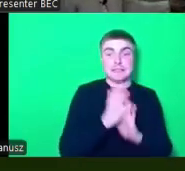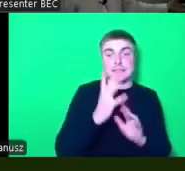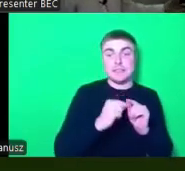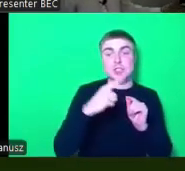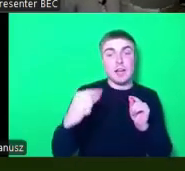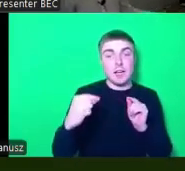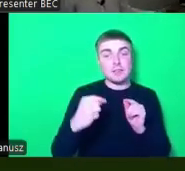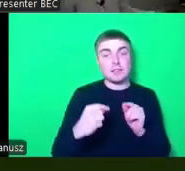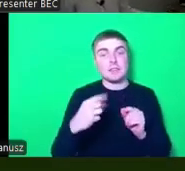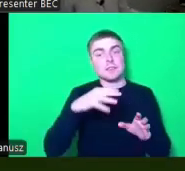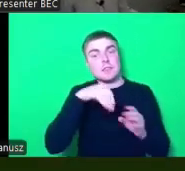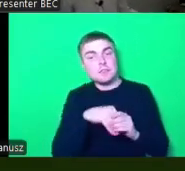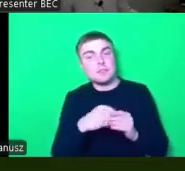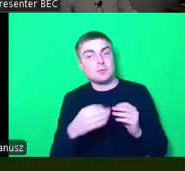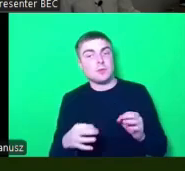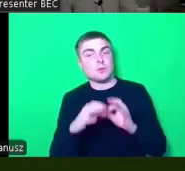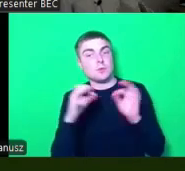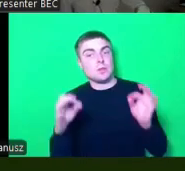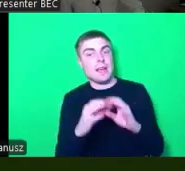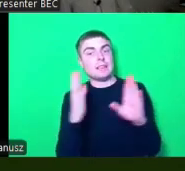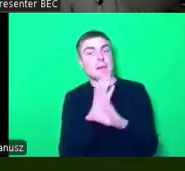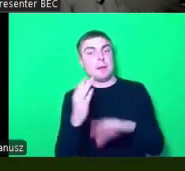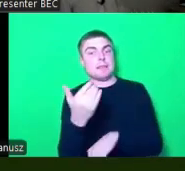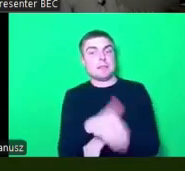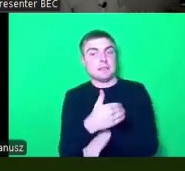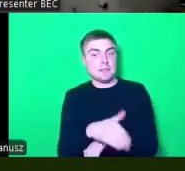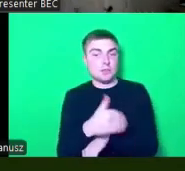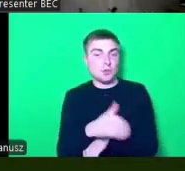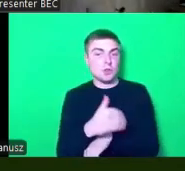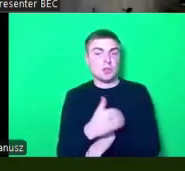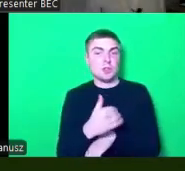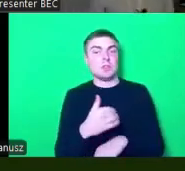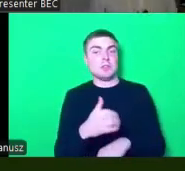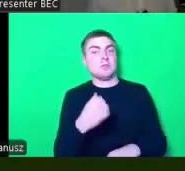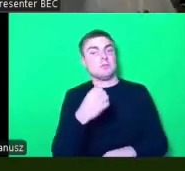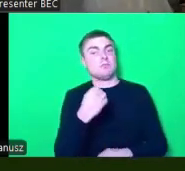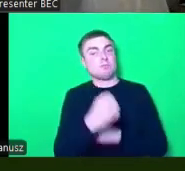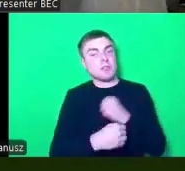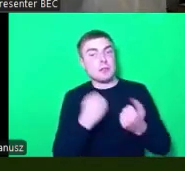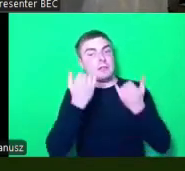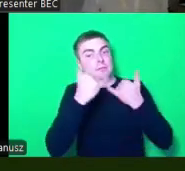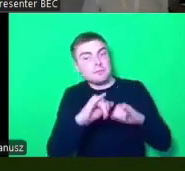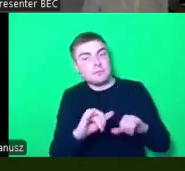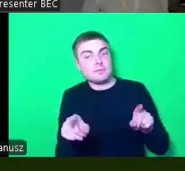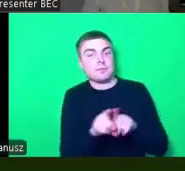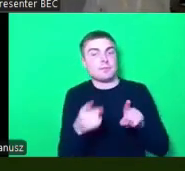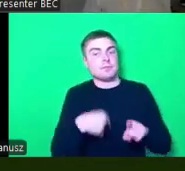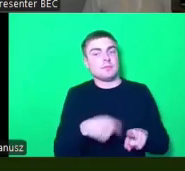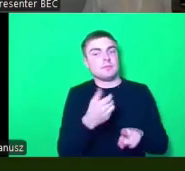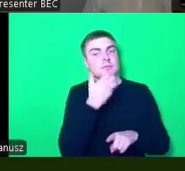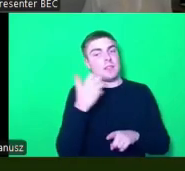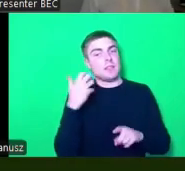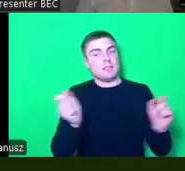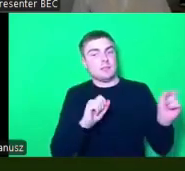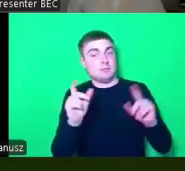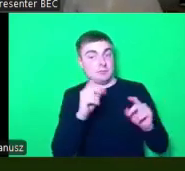the climate outside the forest plays also a role, and we have seen it in the previous slide. In more extreme, maybe I